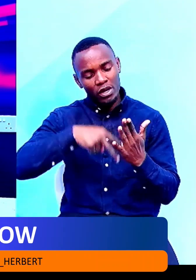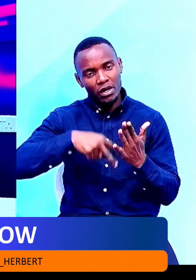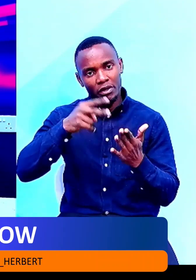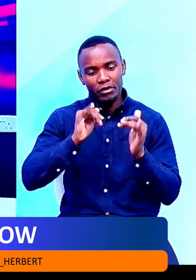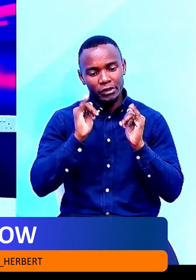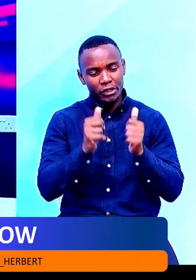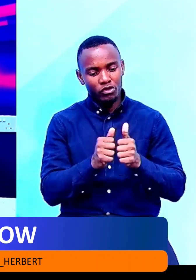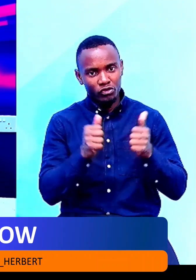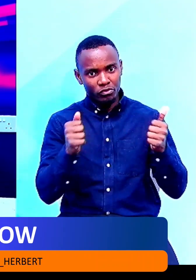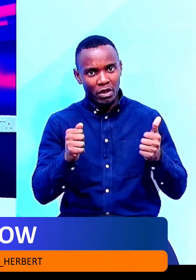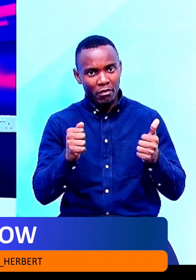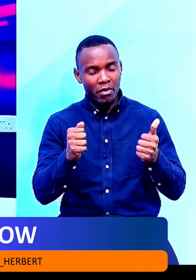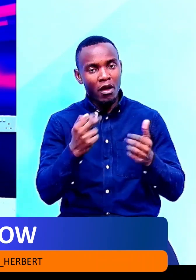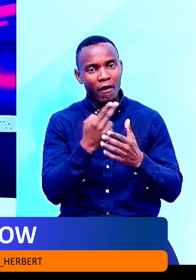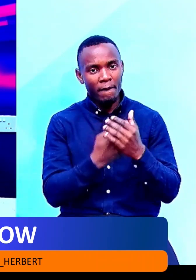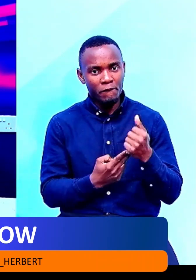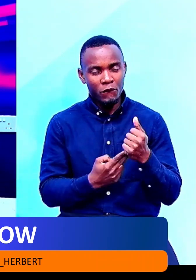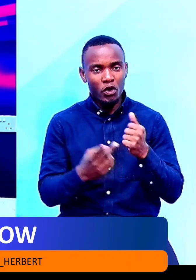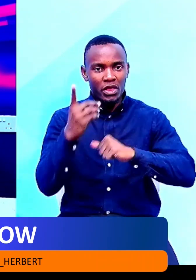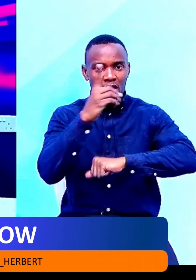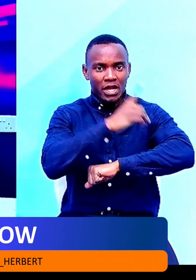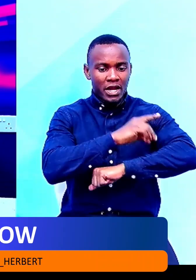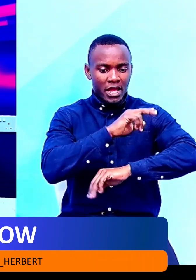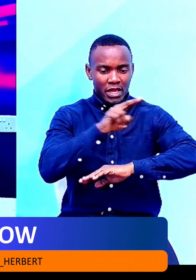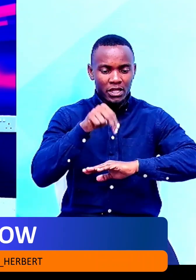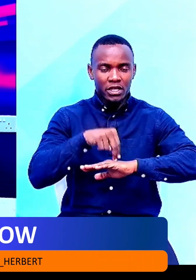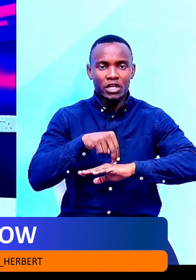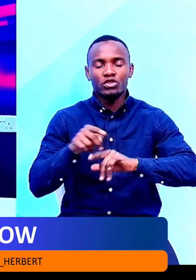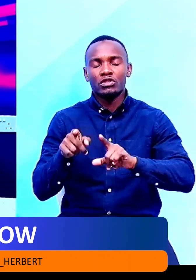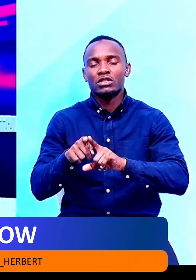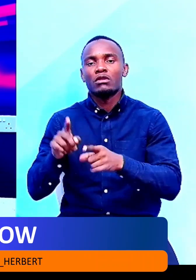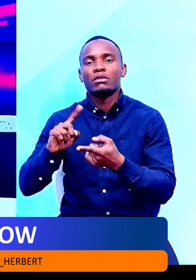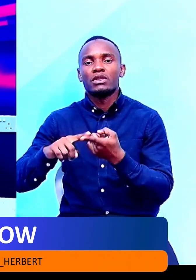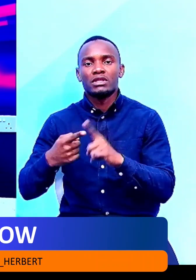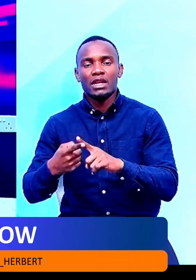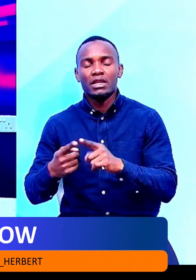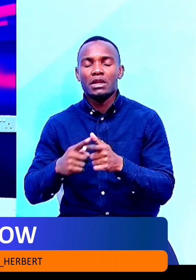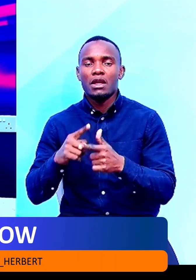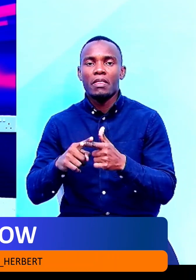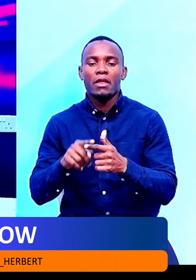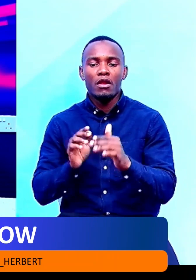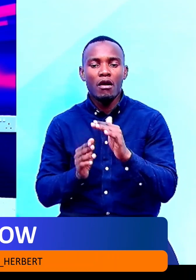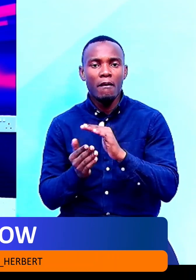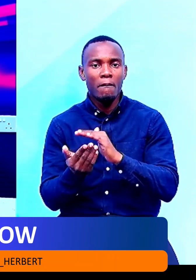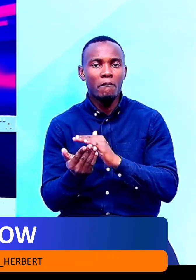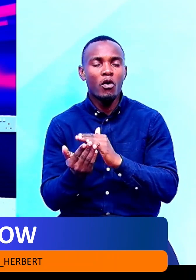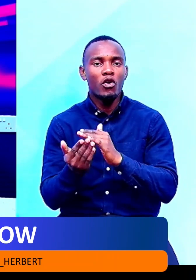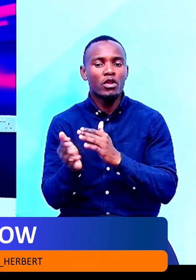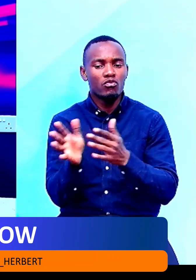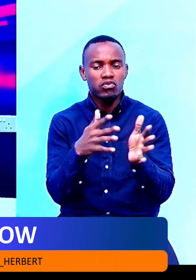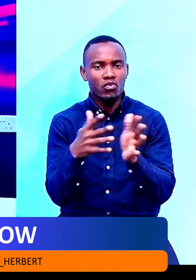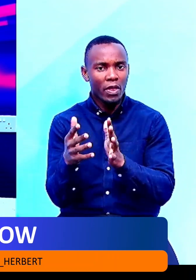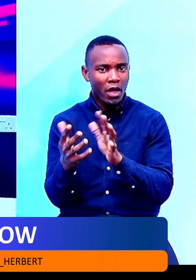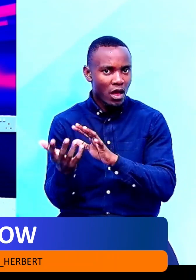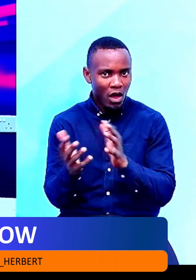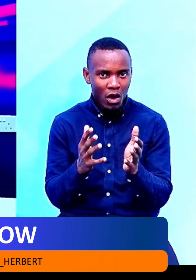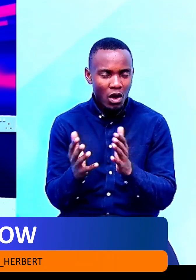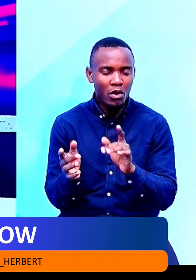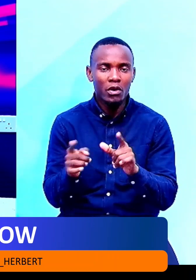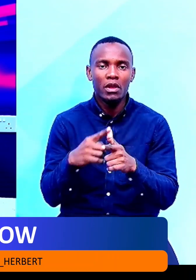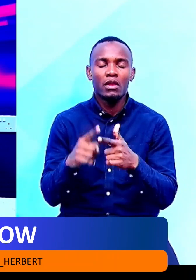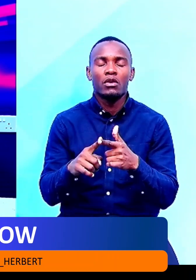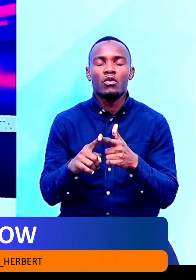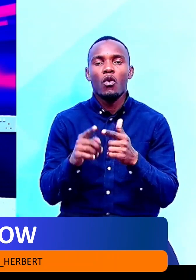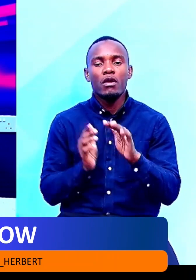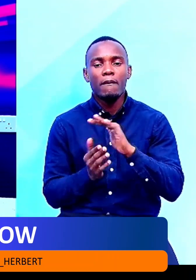Daily Nation and the Standard, plus your morning weather and your morning quote this morning. And you can engage